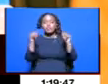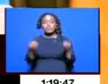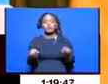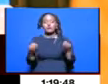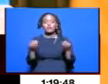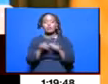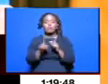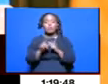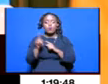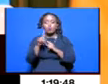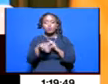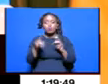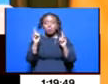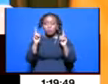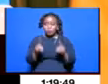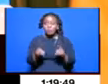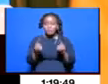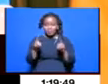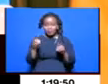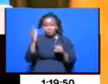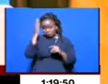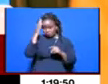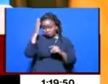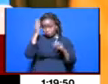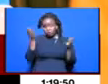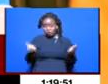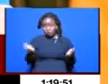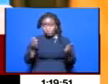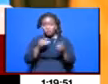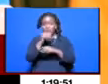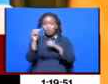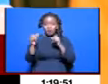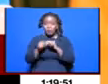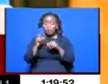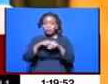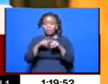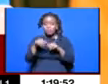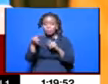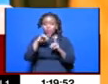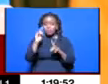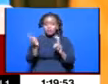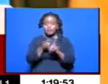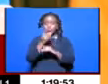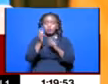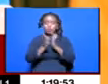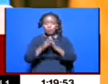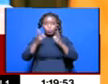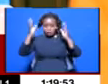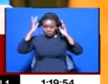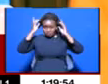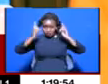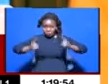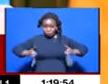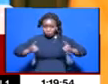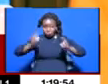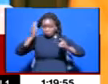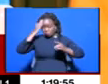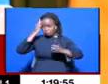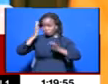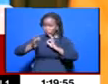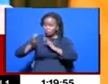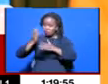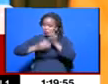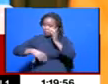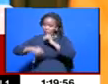take cognizance of even as we embark upon the determination of whether certain actions or omissions